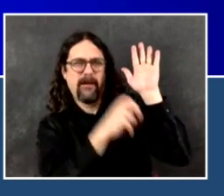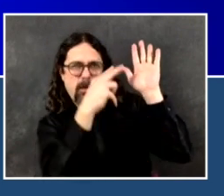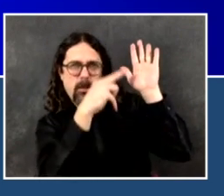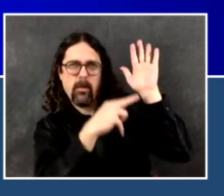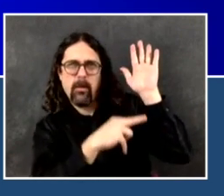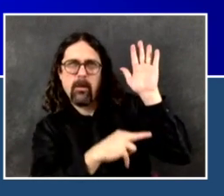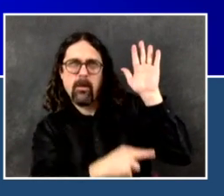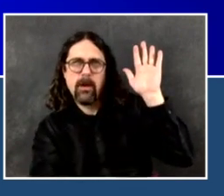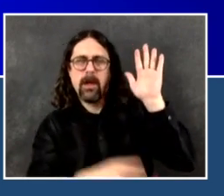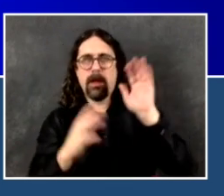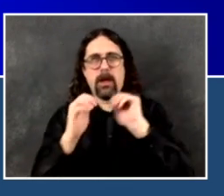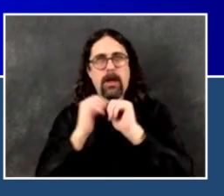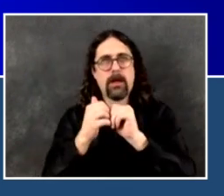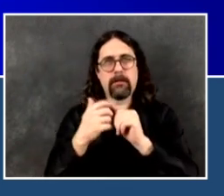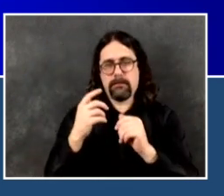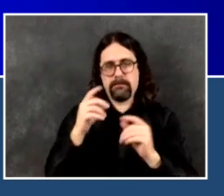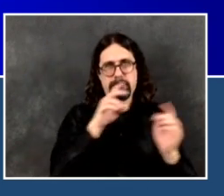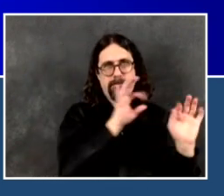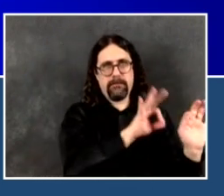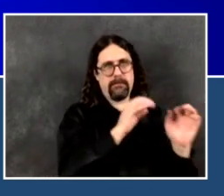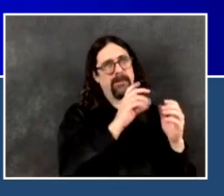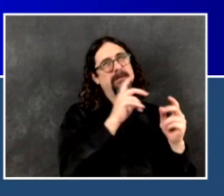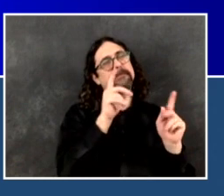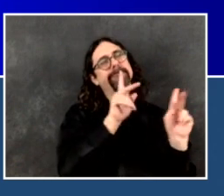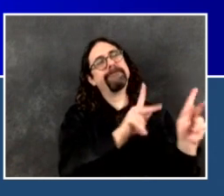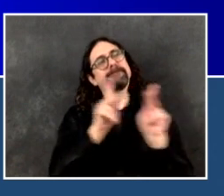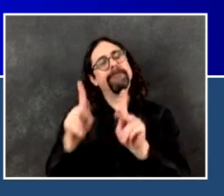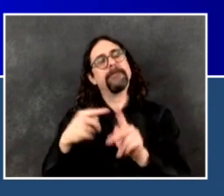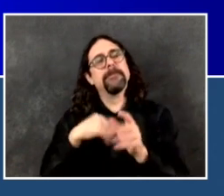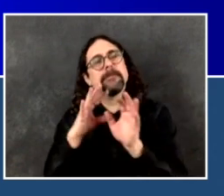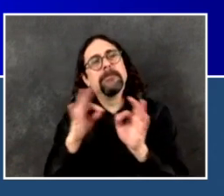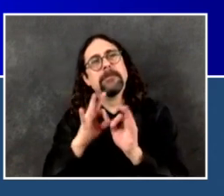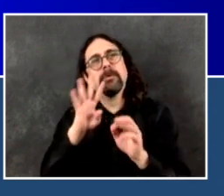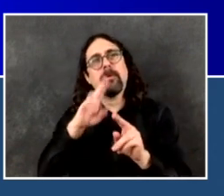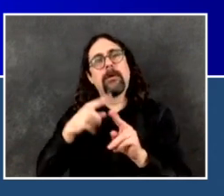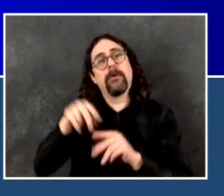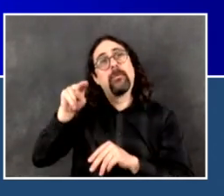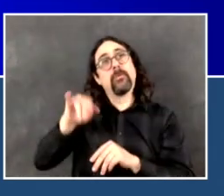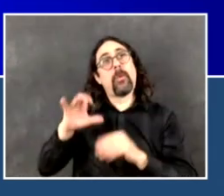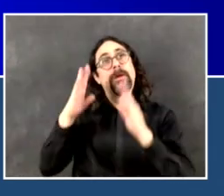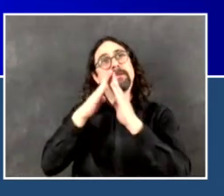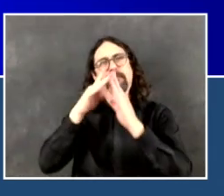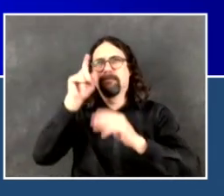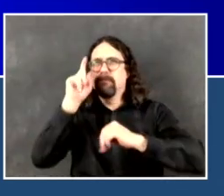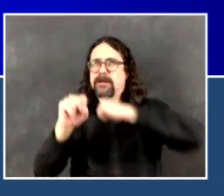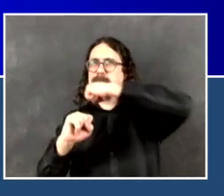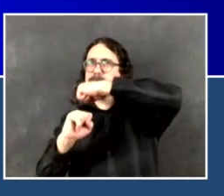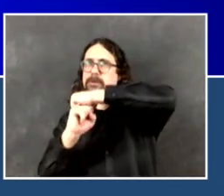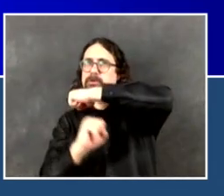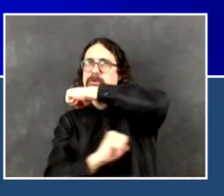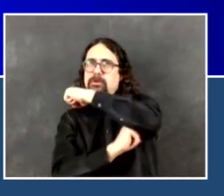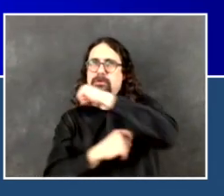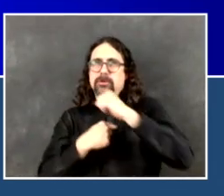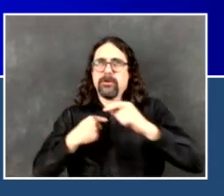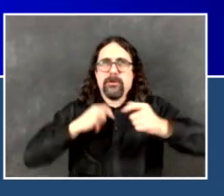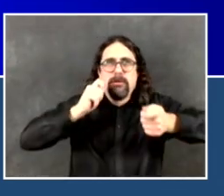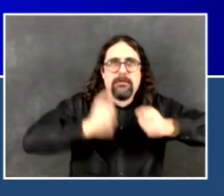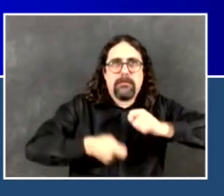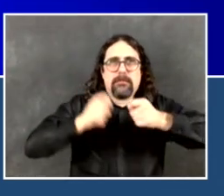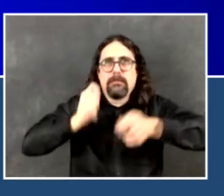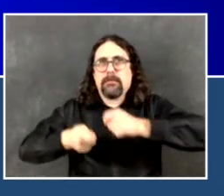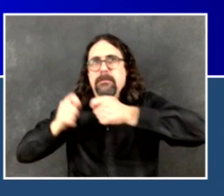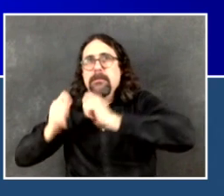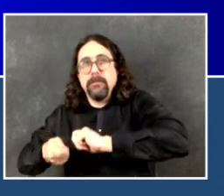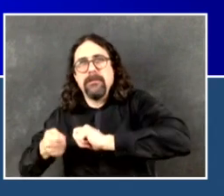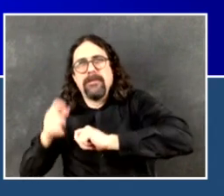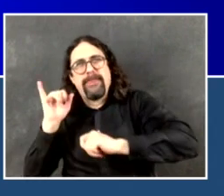fair recovery. Charter Revision Commission will hold hearings all over the city. Again, hopefully someday soon there'll be public hearings